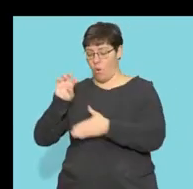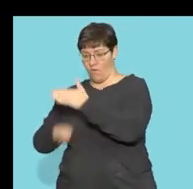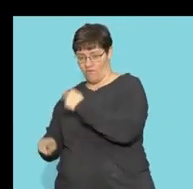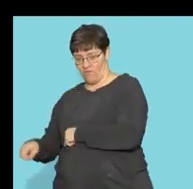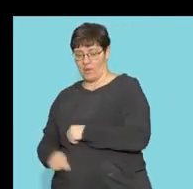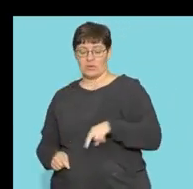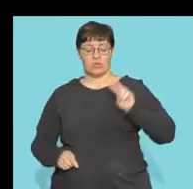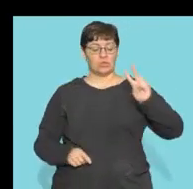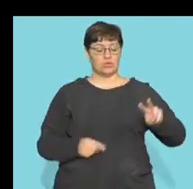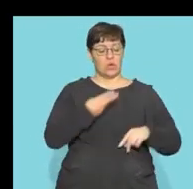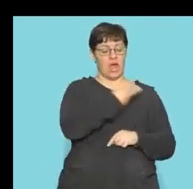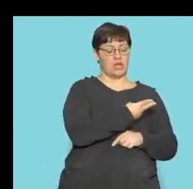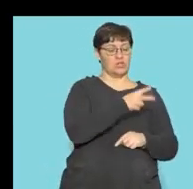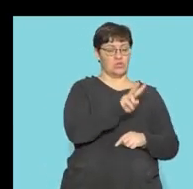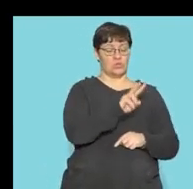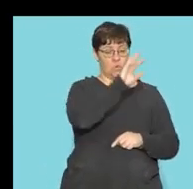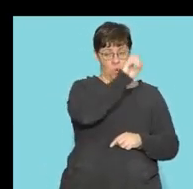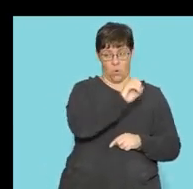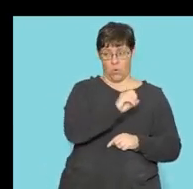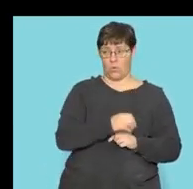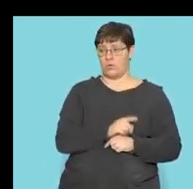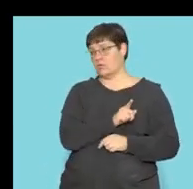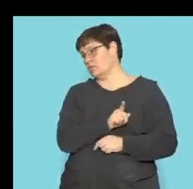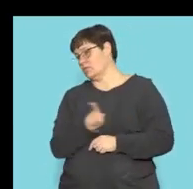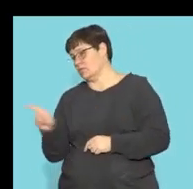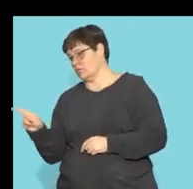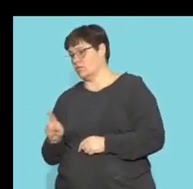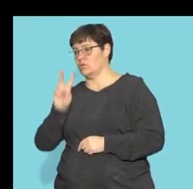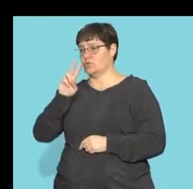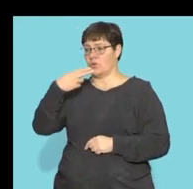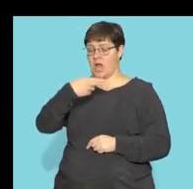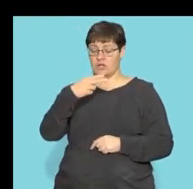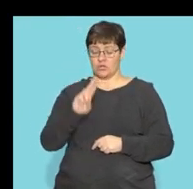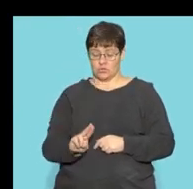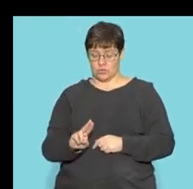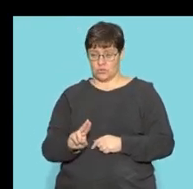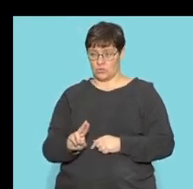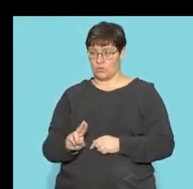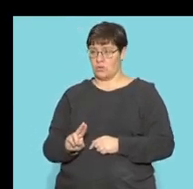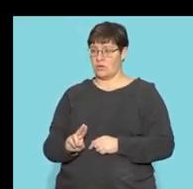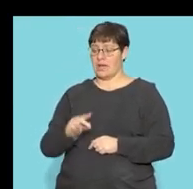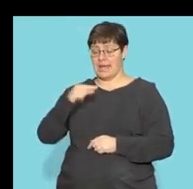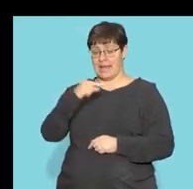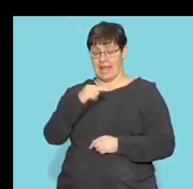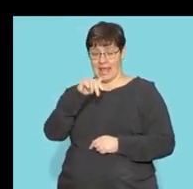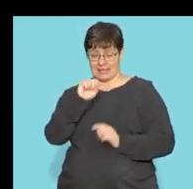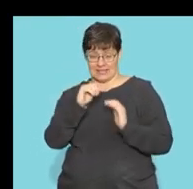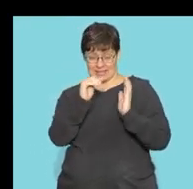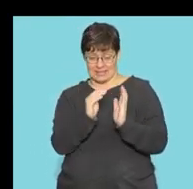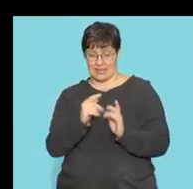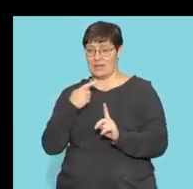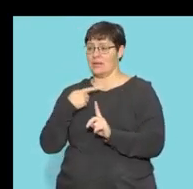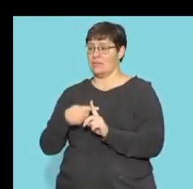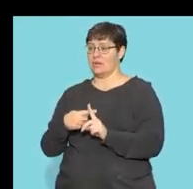get 2H2O going to 2H2 gas